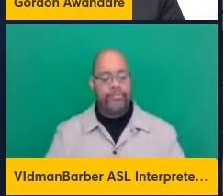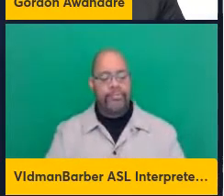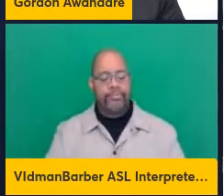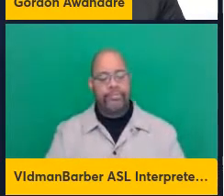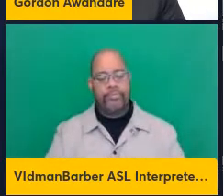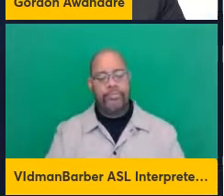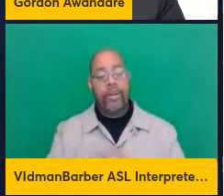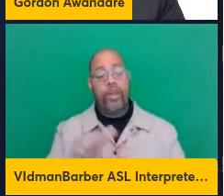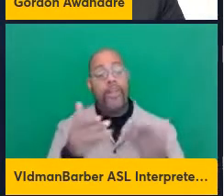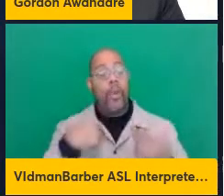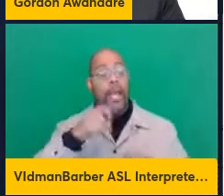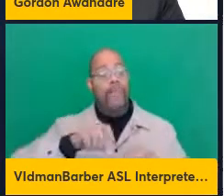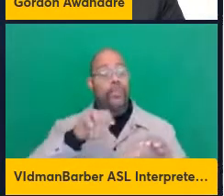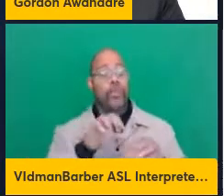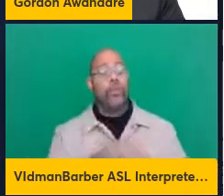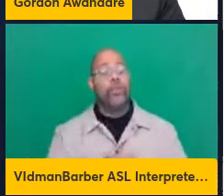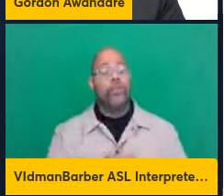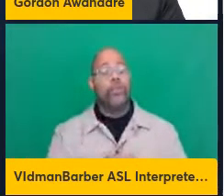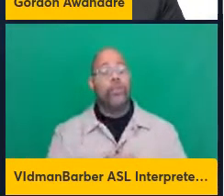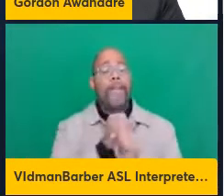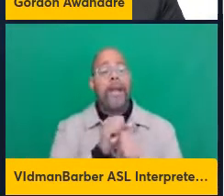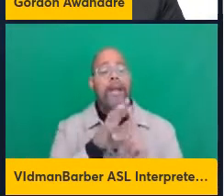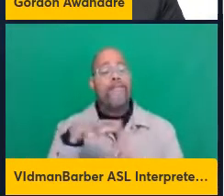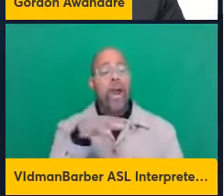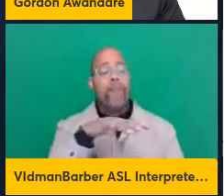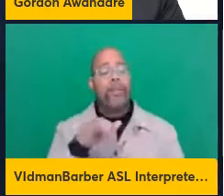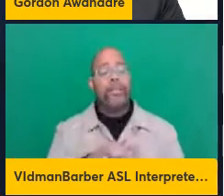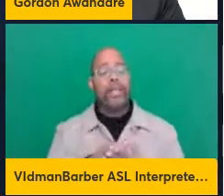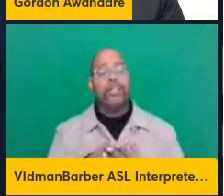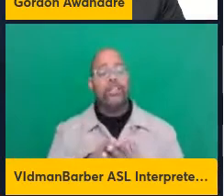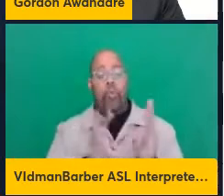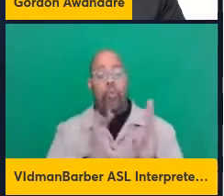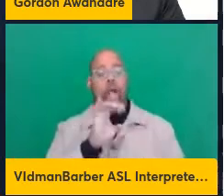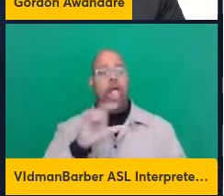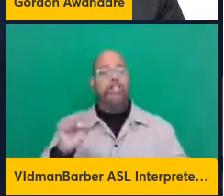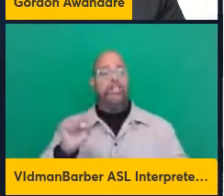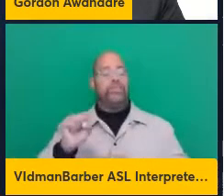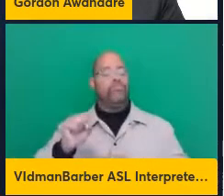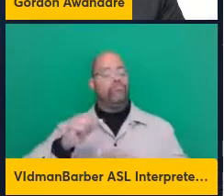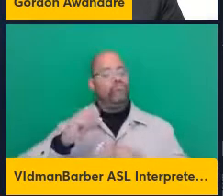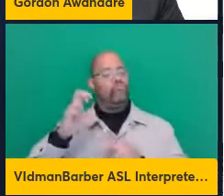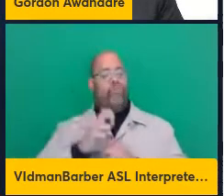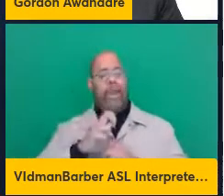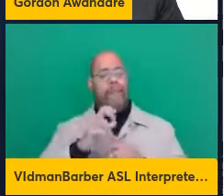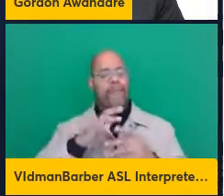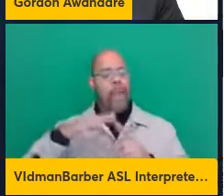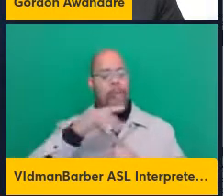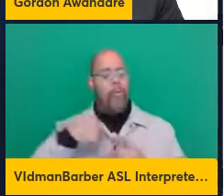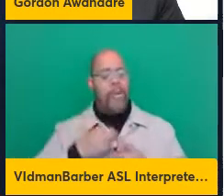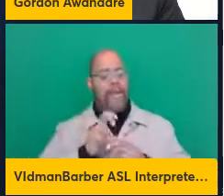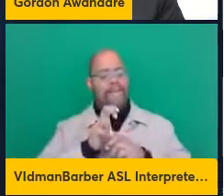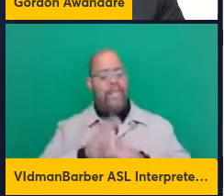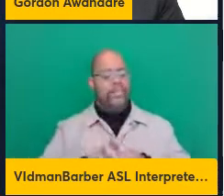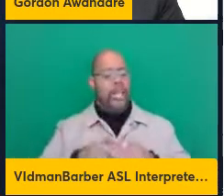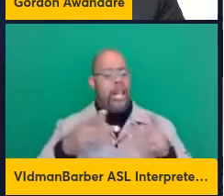The other thing we had to do is create an environment that is world-class. So we invested a lot of the resources that